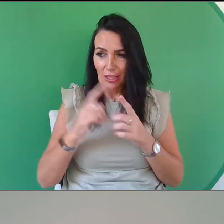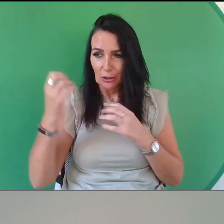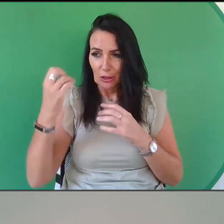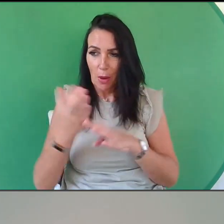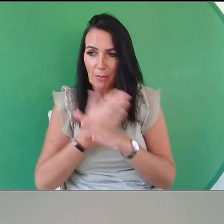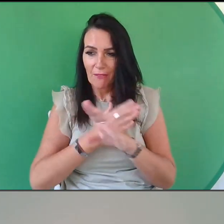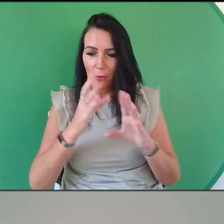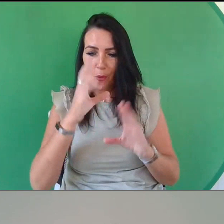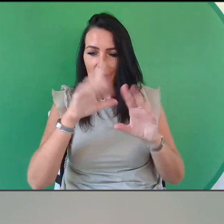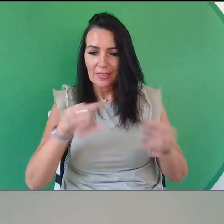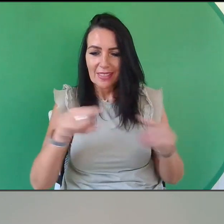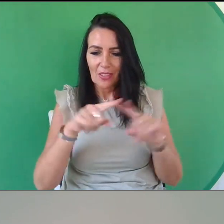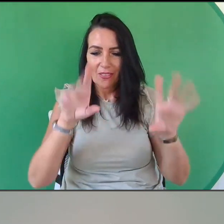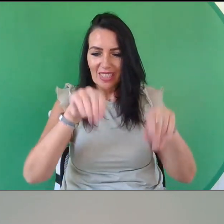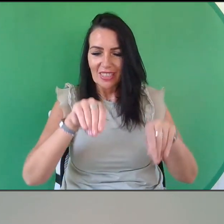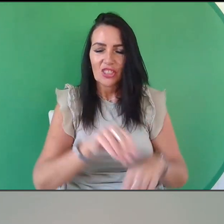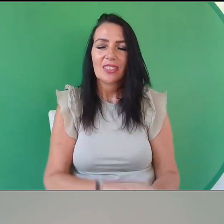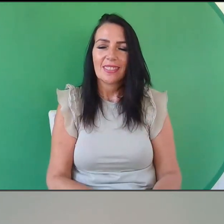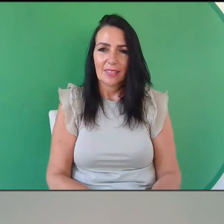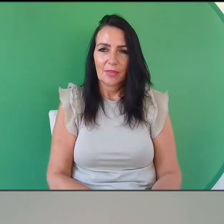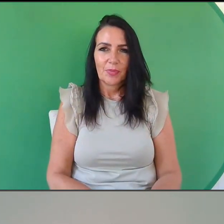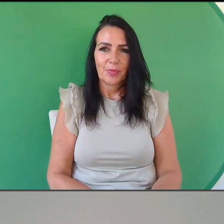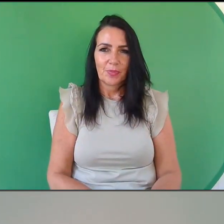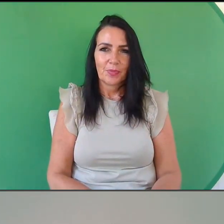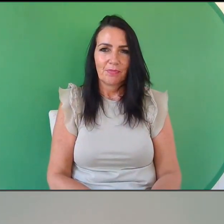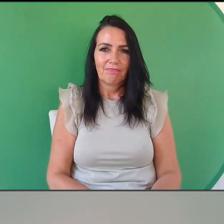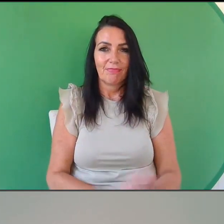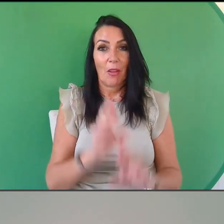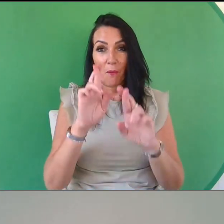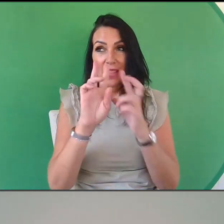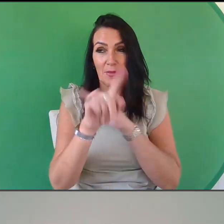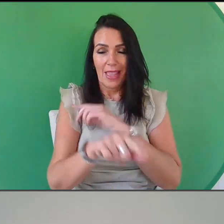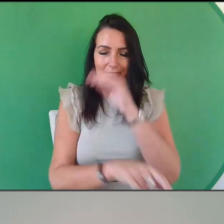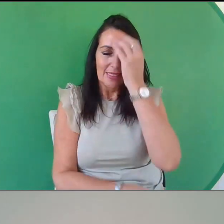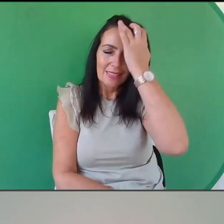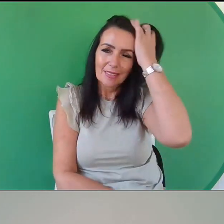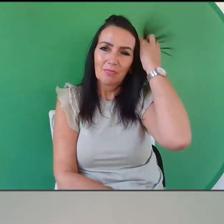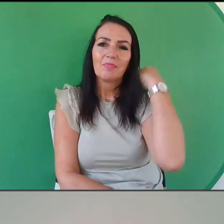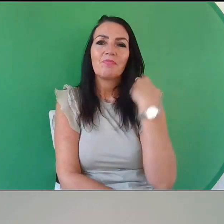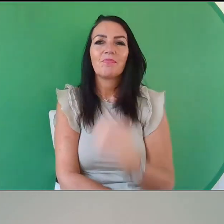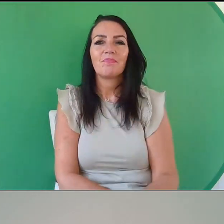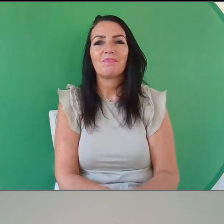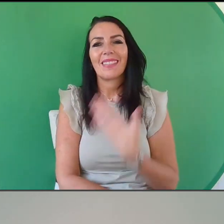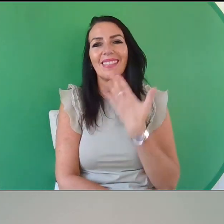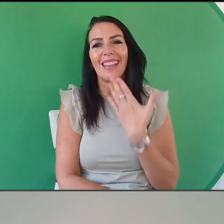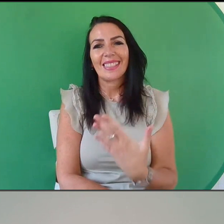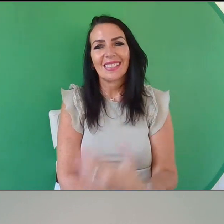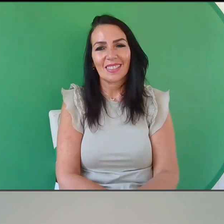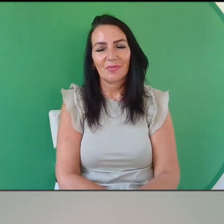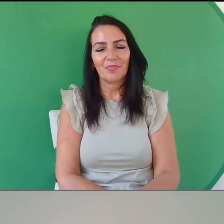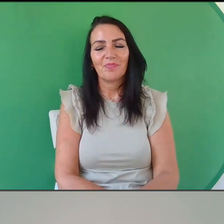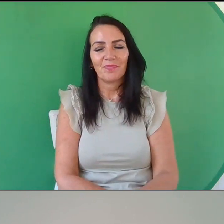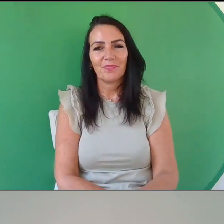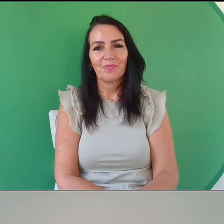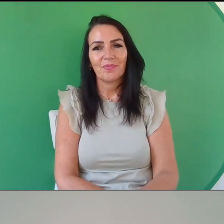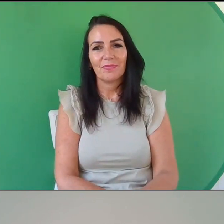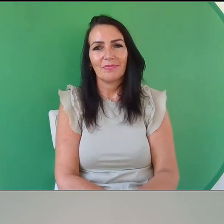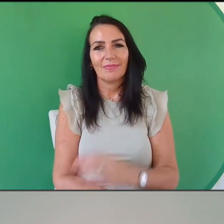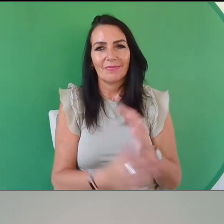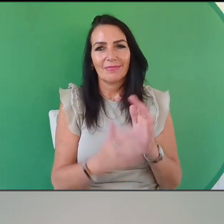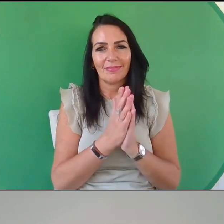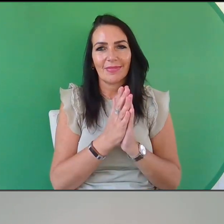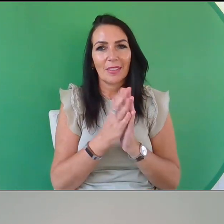quite a common thing to do as well. So hopefully that answers that question. Thanks, Lucy. That's what I try to do with my teenager,